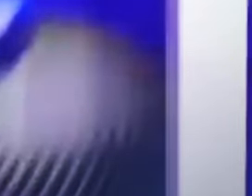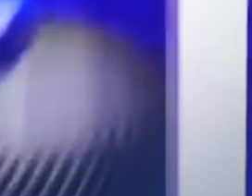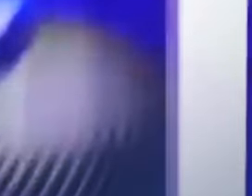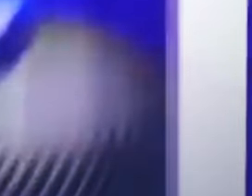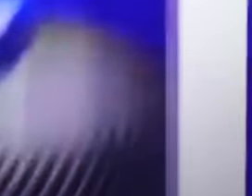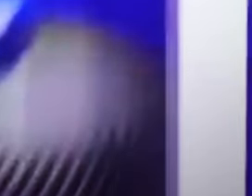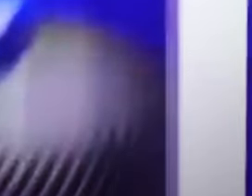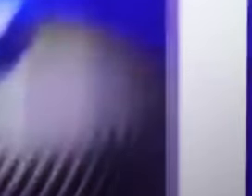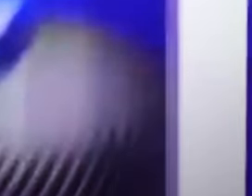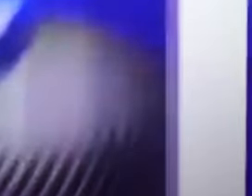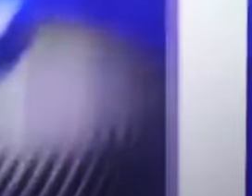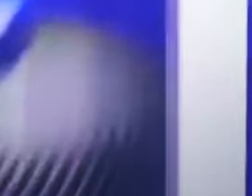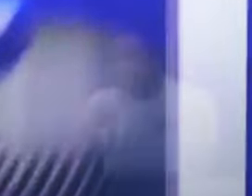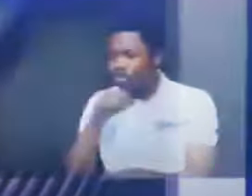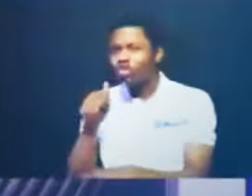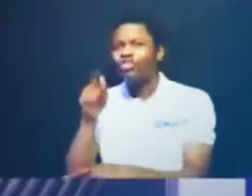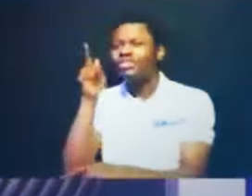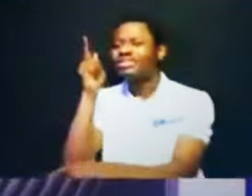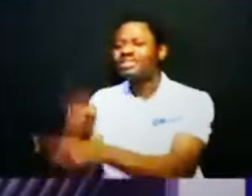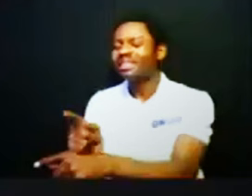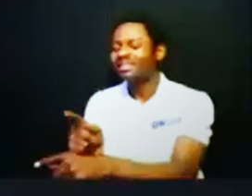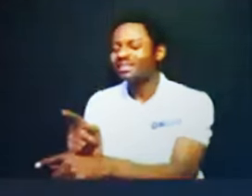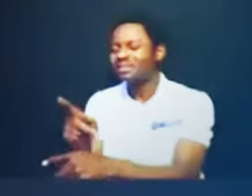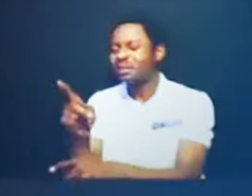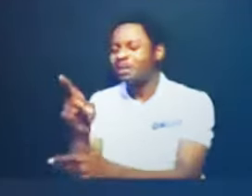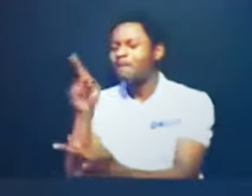doesn't consist of perfect